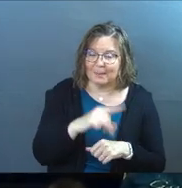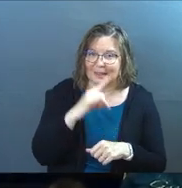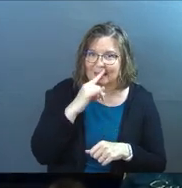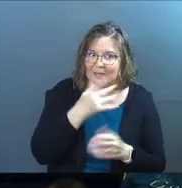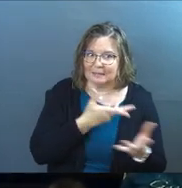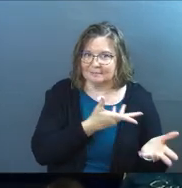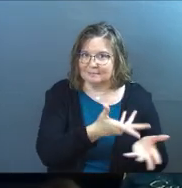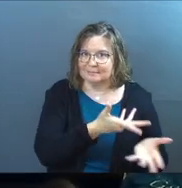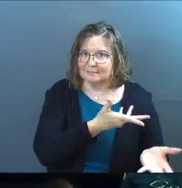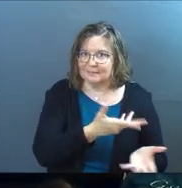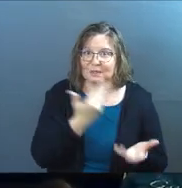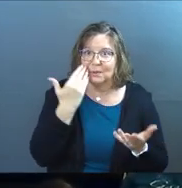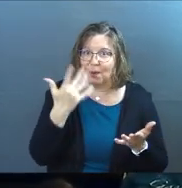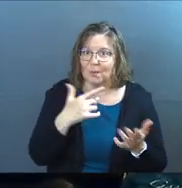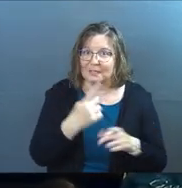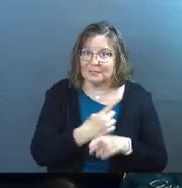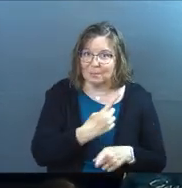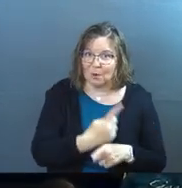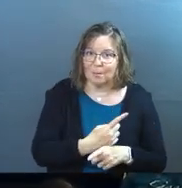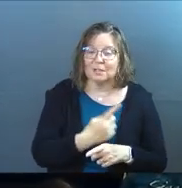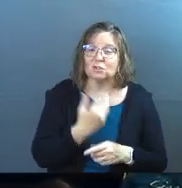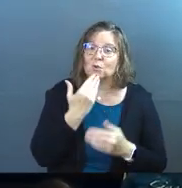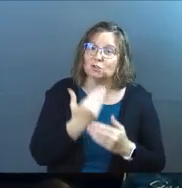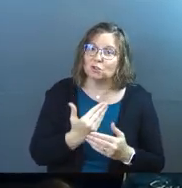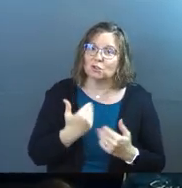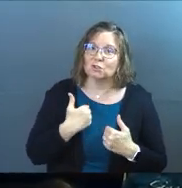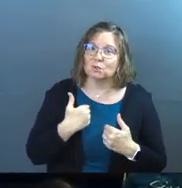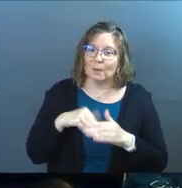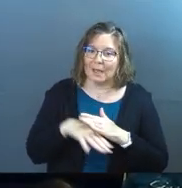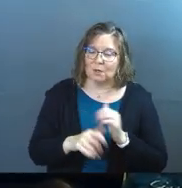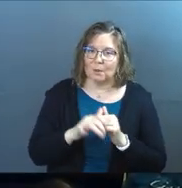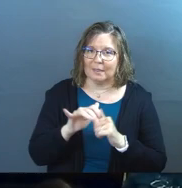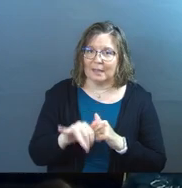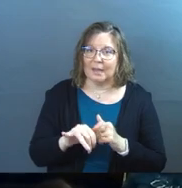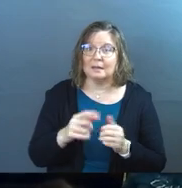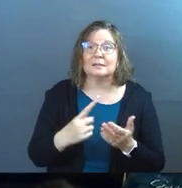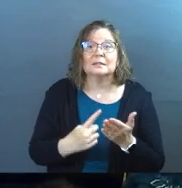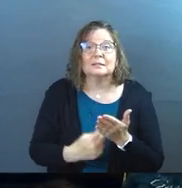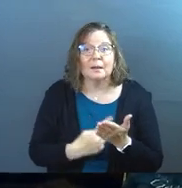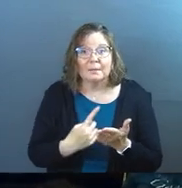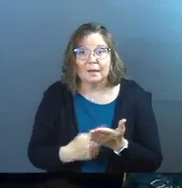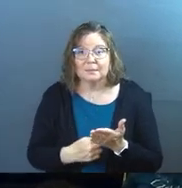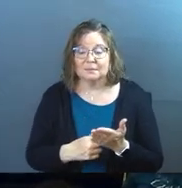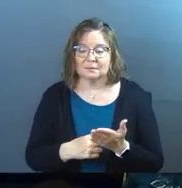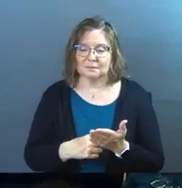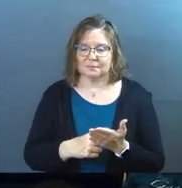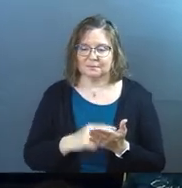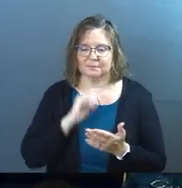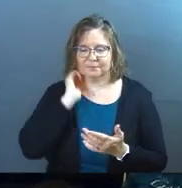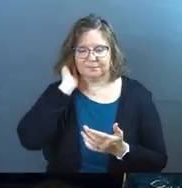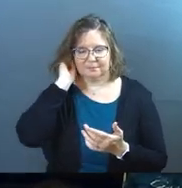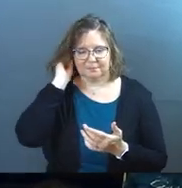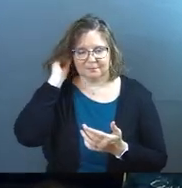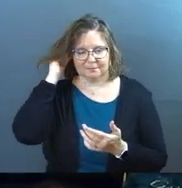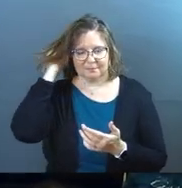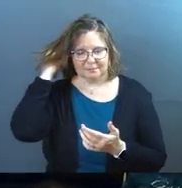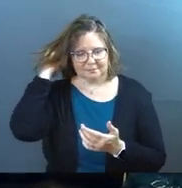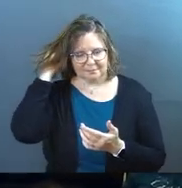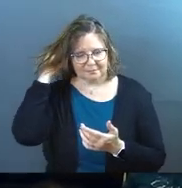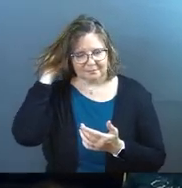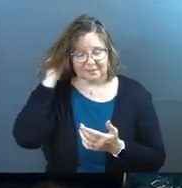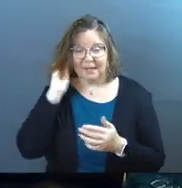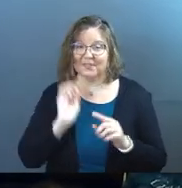kid. You don't know what's appropriate. It's just good to enter in with that. Sometimes, and this is a whole other